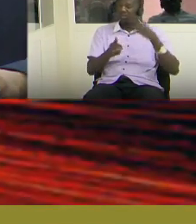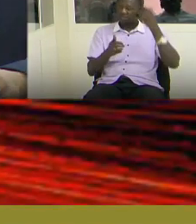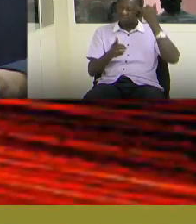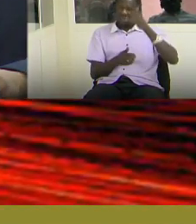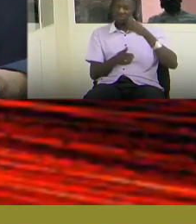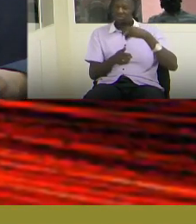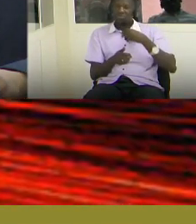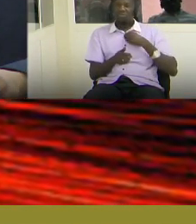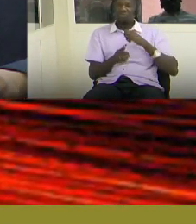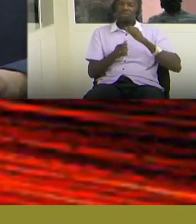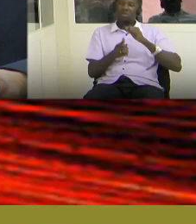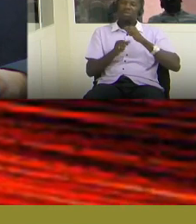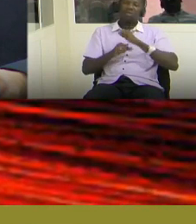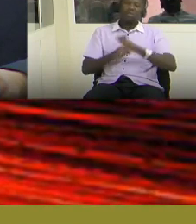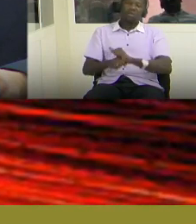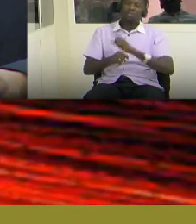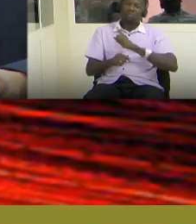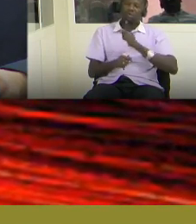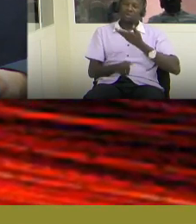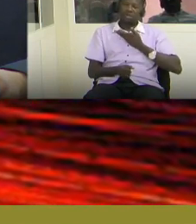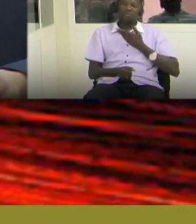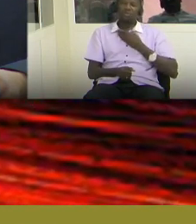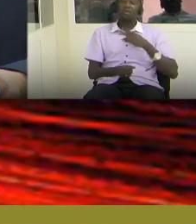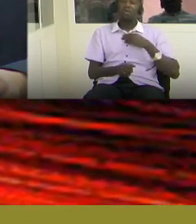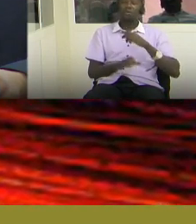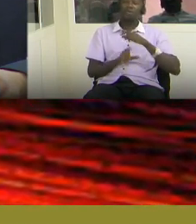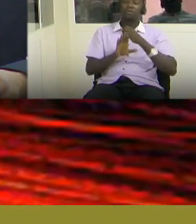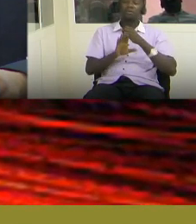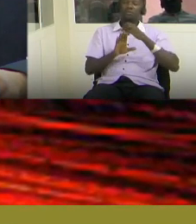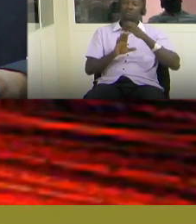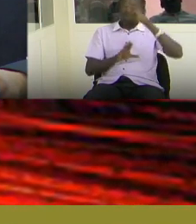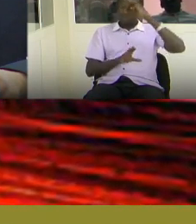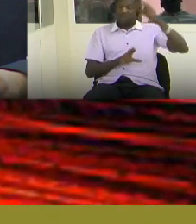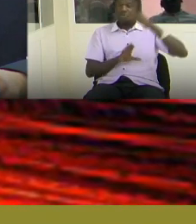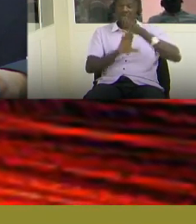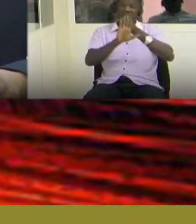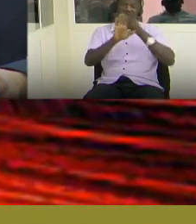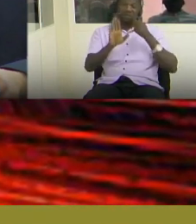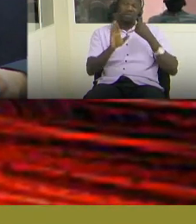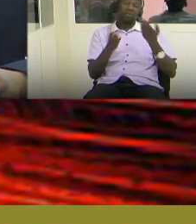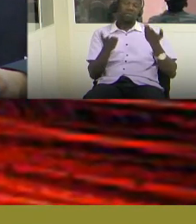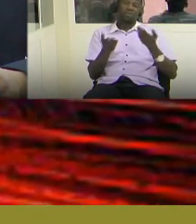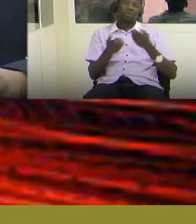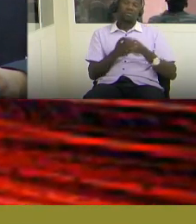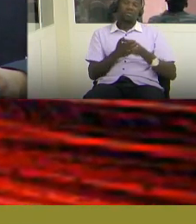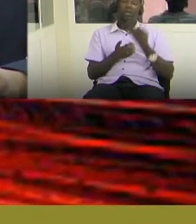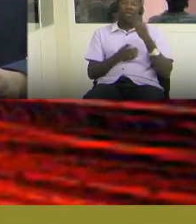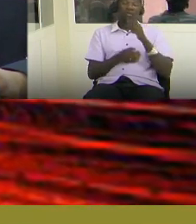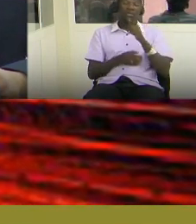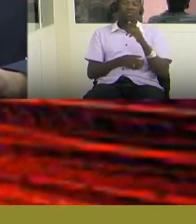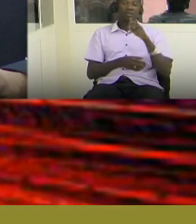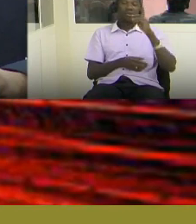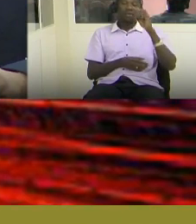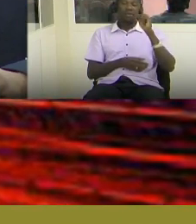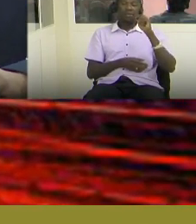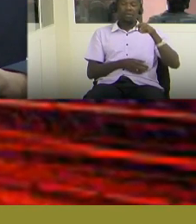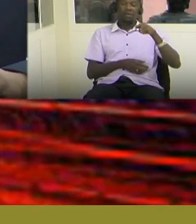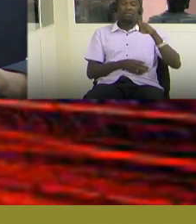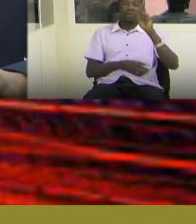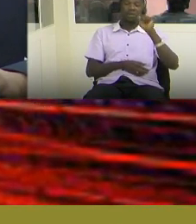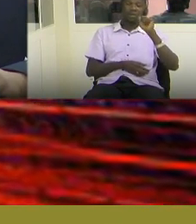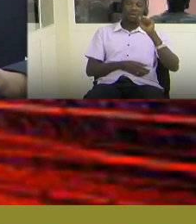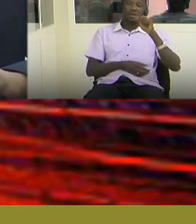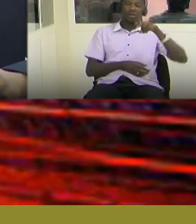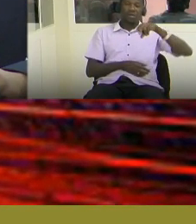I was Minister of Defense so as far as I'm concerned if then Benji had opened his eyes to see